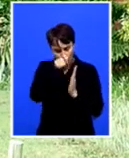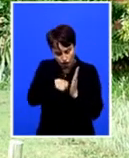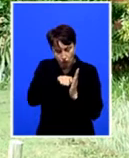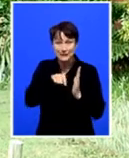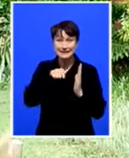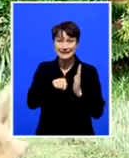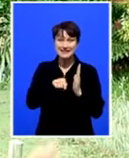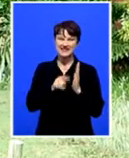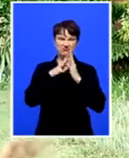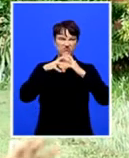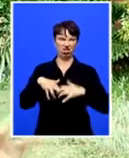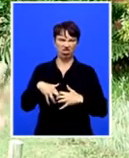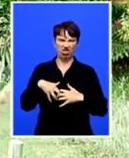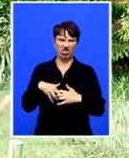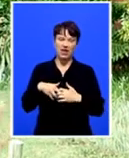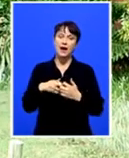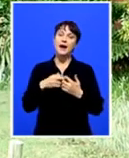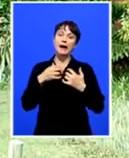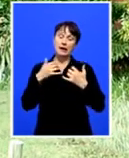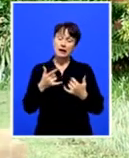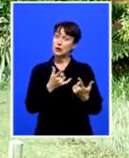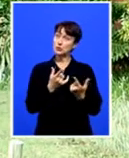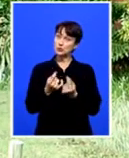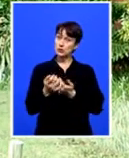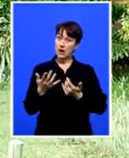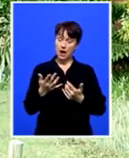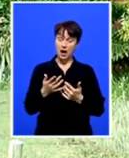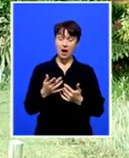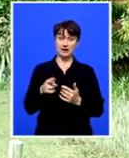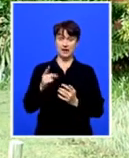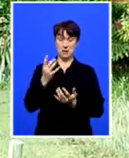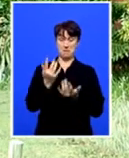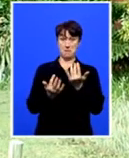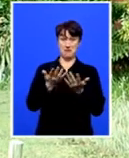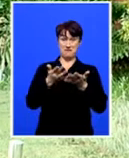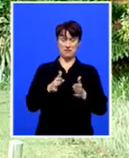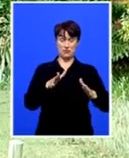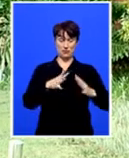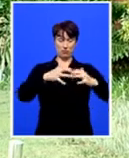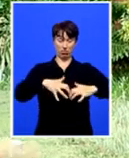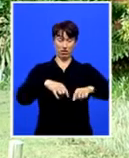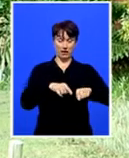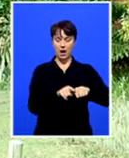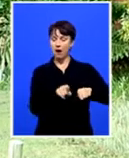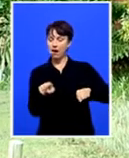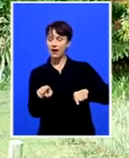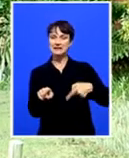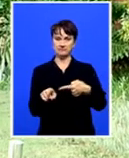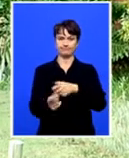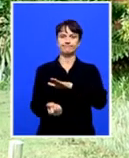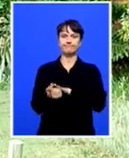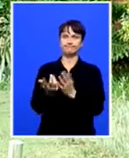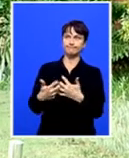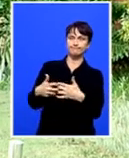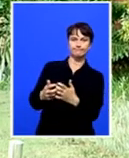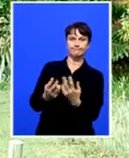away from that center, they have now set up a tent, and that is where the voting will be taking place there. Now, of course, due to the